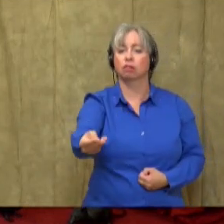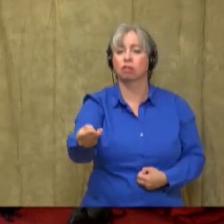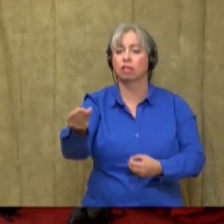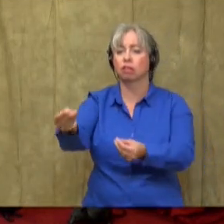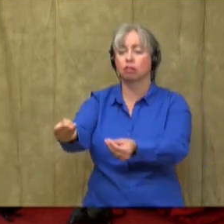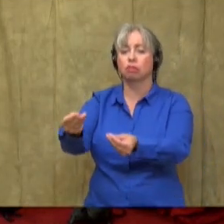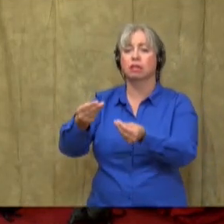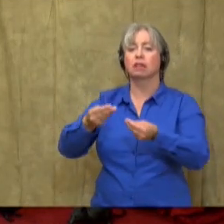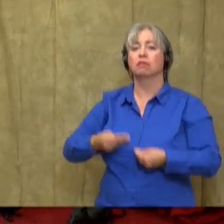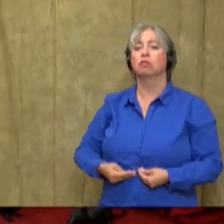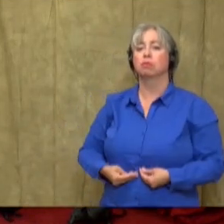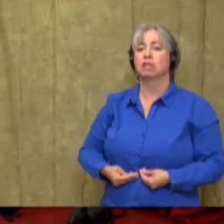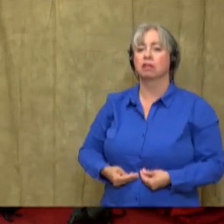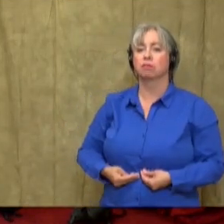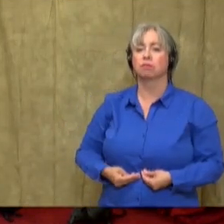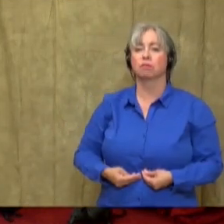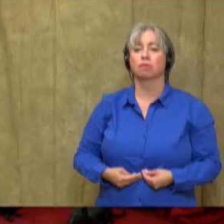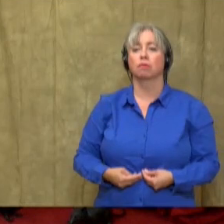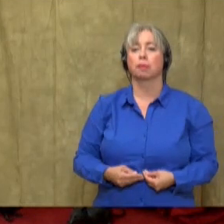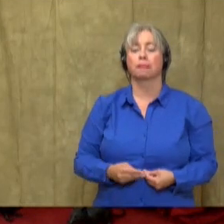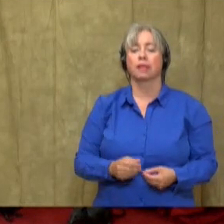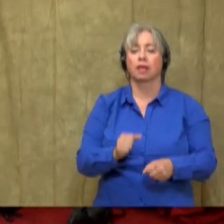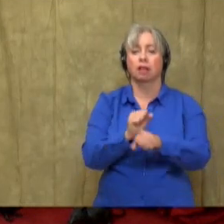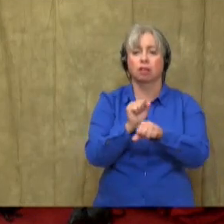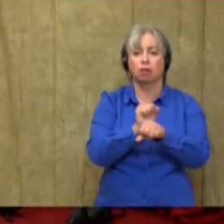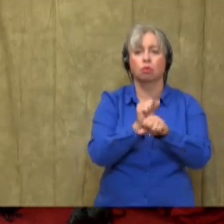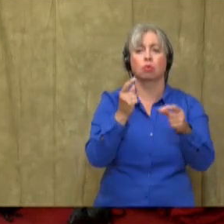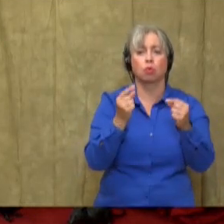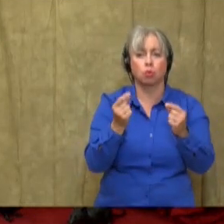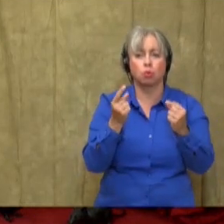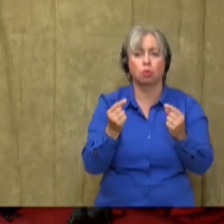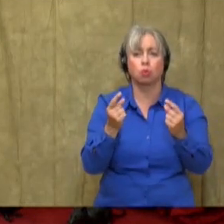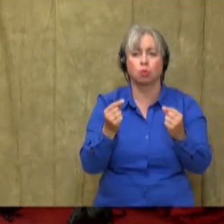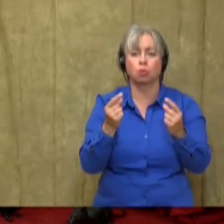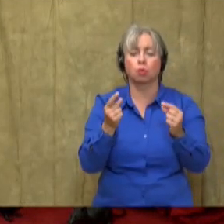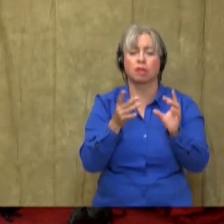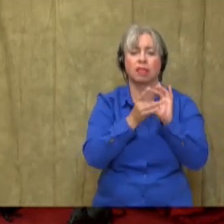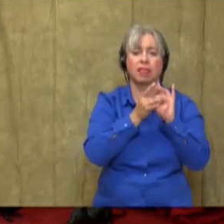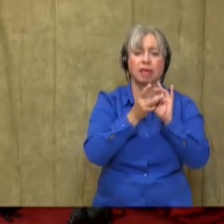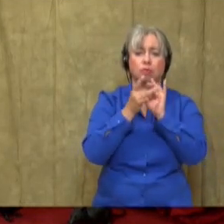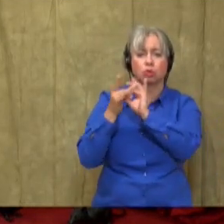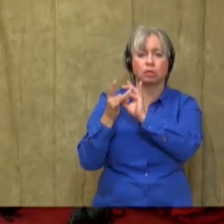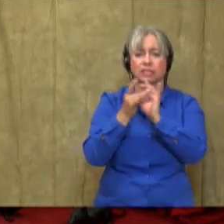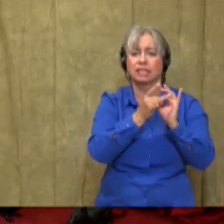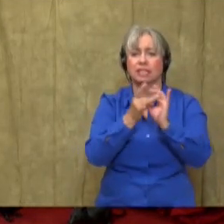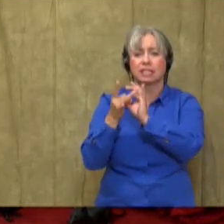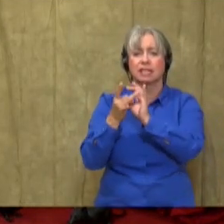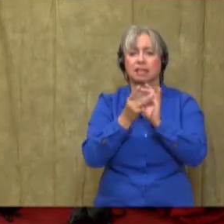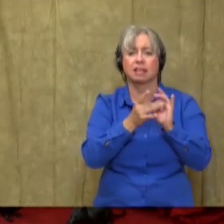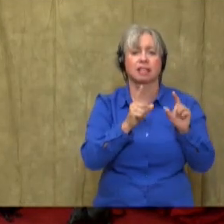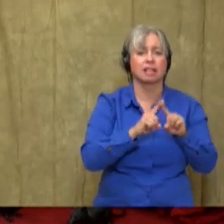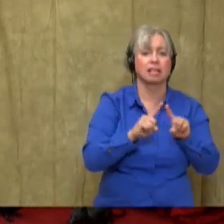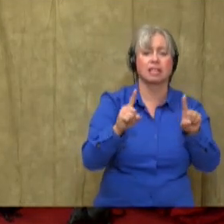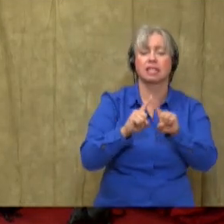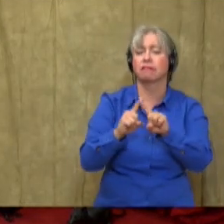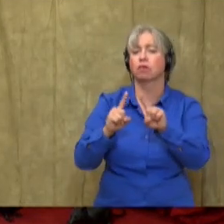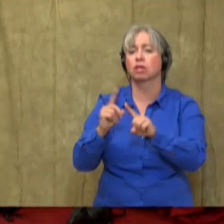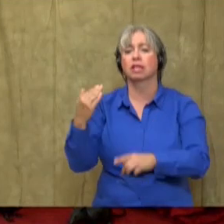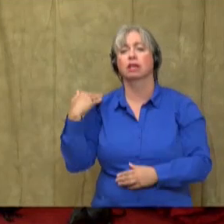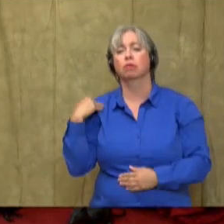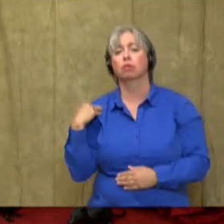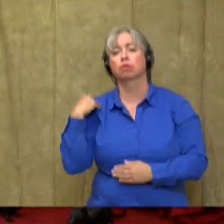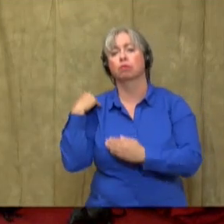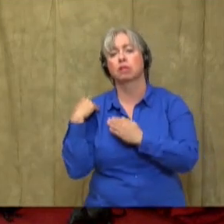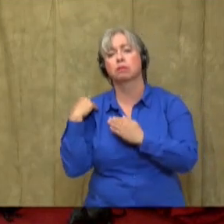The duties of the lords and vassals, there were very close ties between the lords and the vassals, different things that they were responsible for